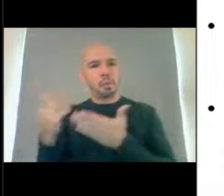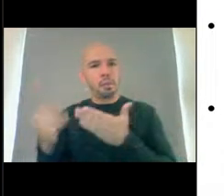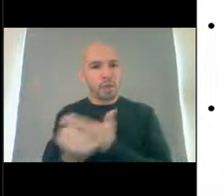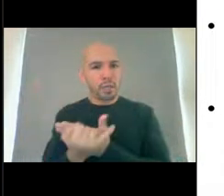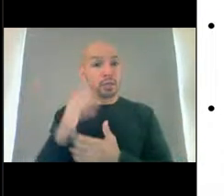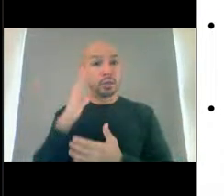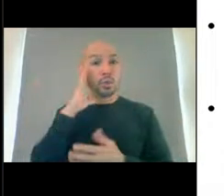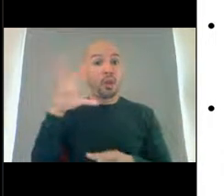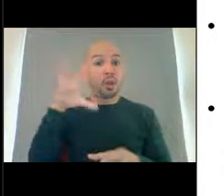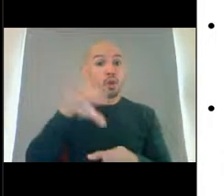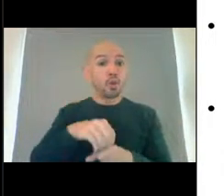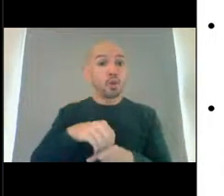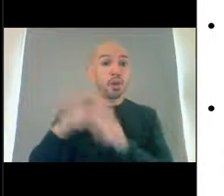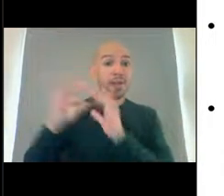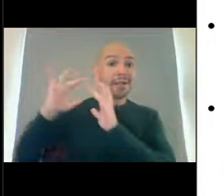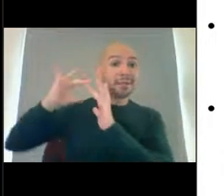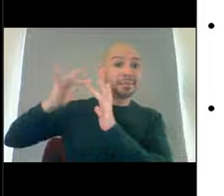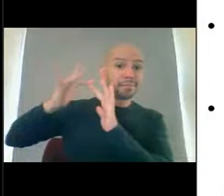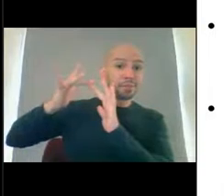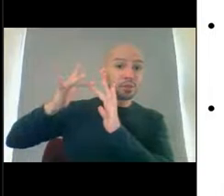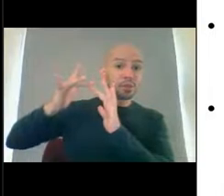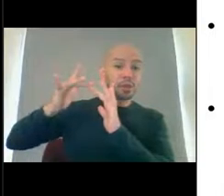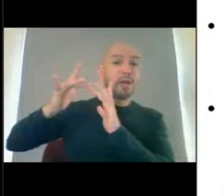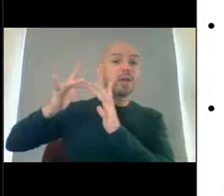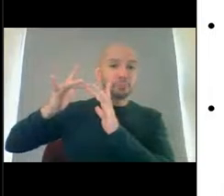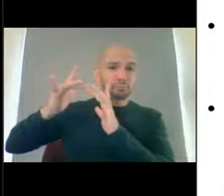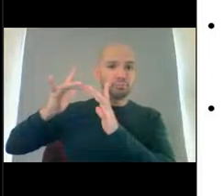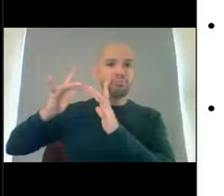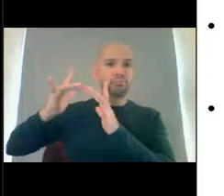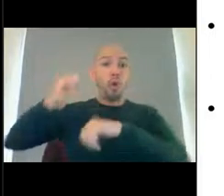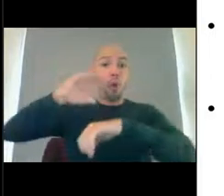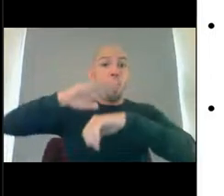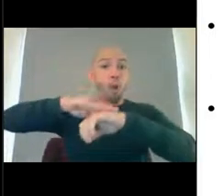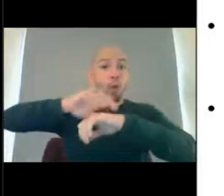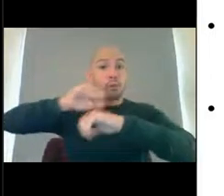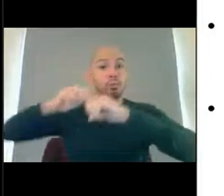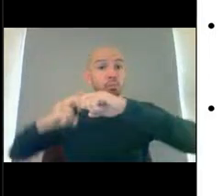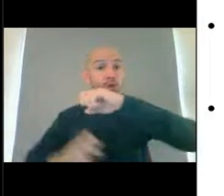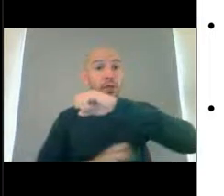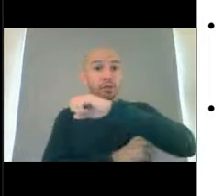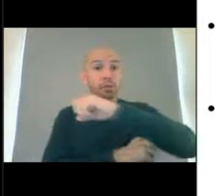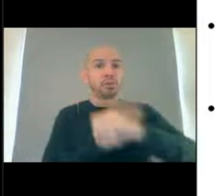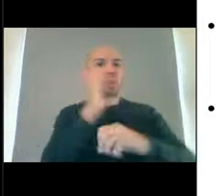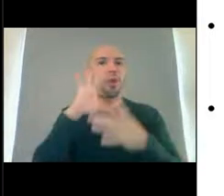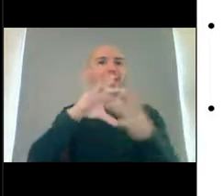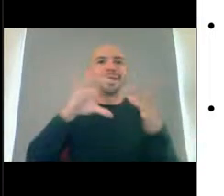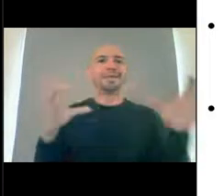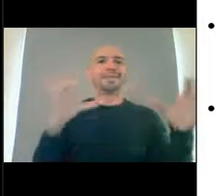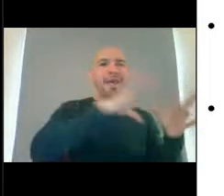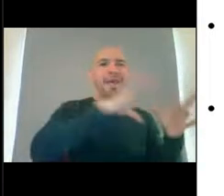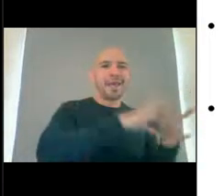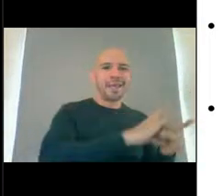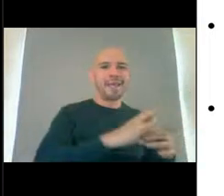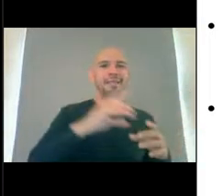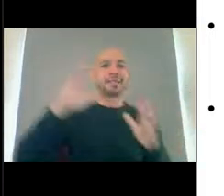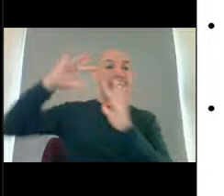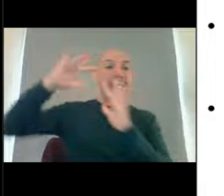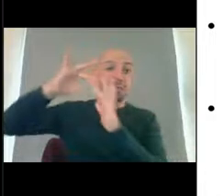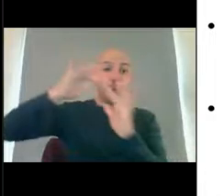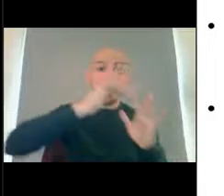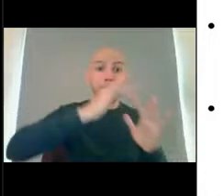broadband facilities that'll be put on the bridge now as part of this project that'll tie into the broadband middle mile network which will be